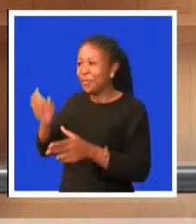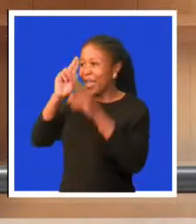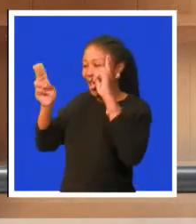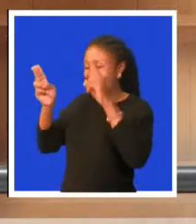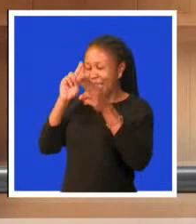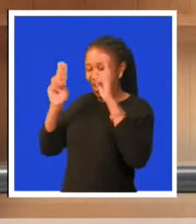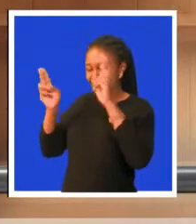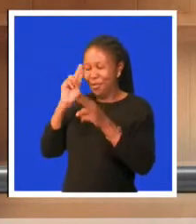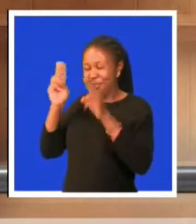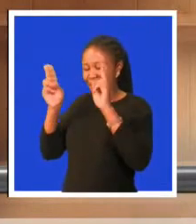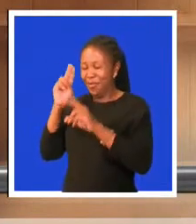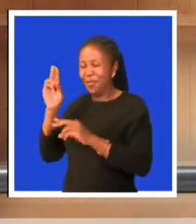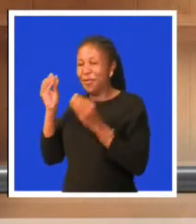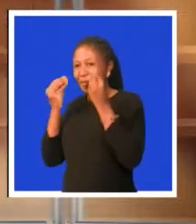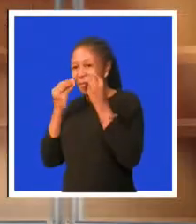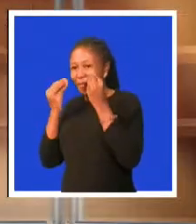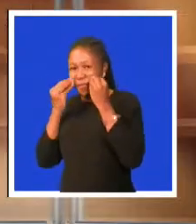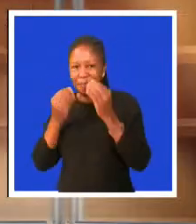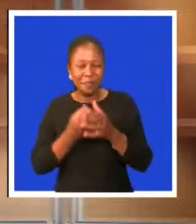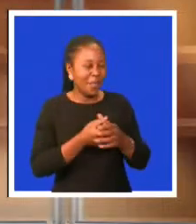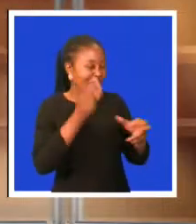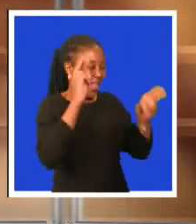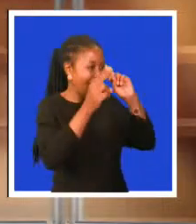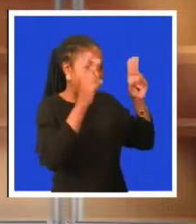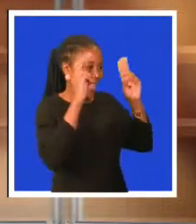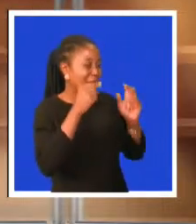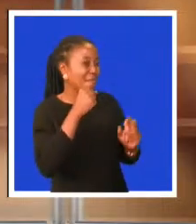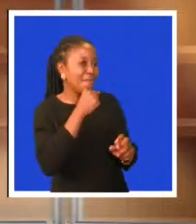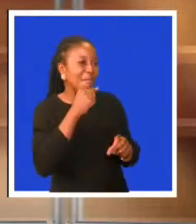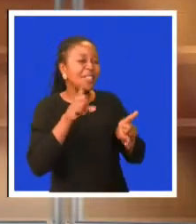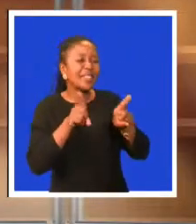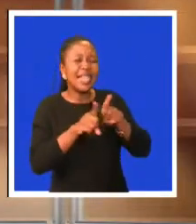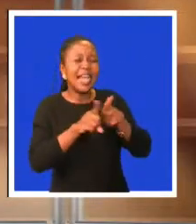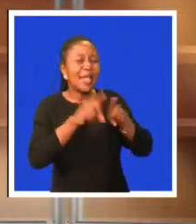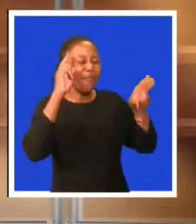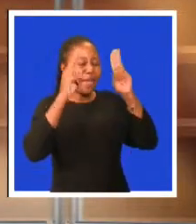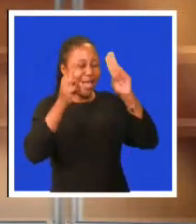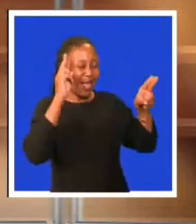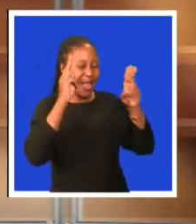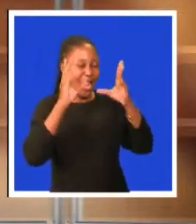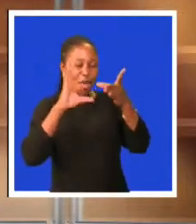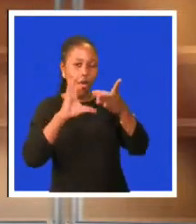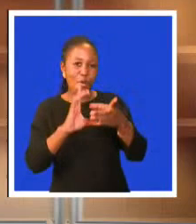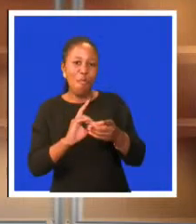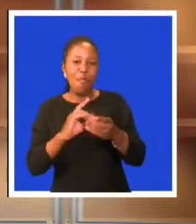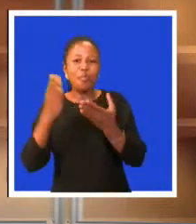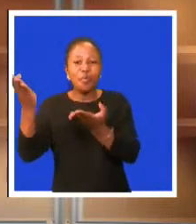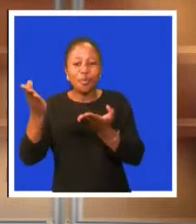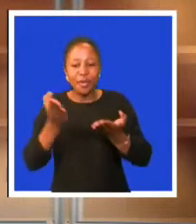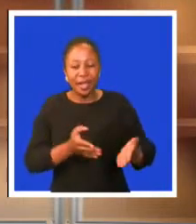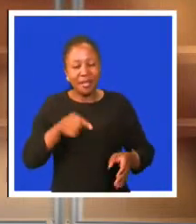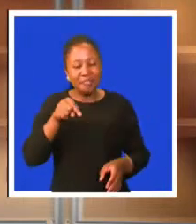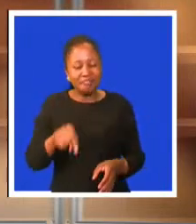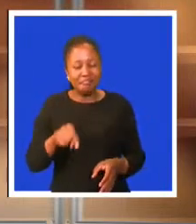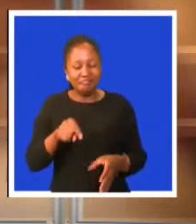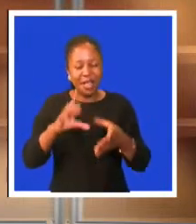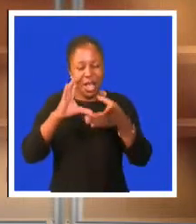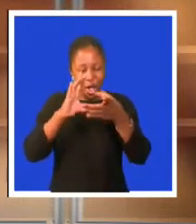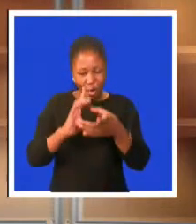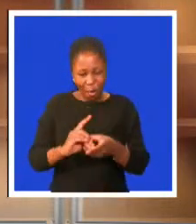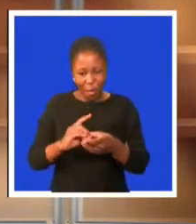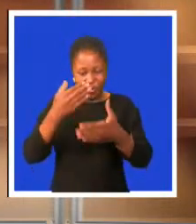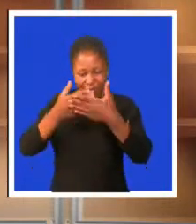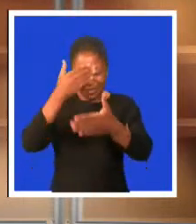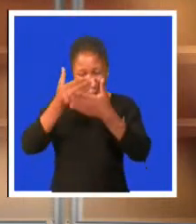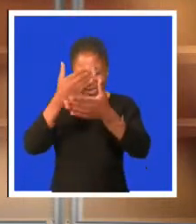Nogwazi. Good afternoon, Lerato, and of course, good afternoon to our viewers, and welcome back to another edition of Home Study on this very,